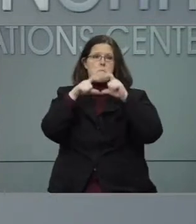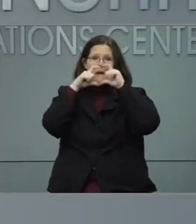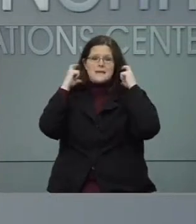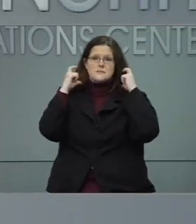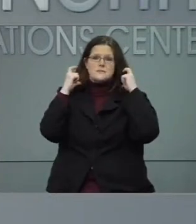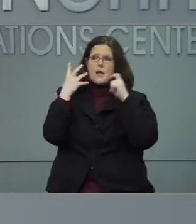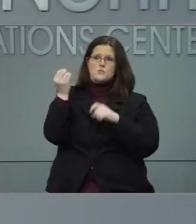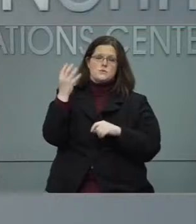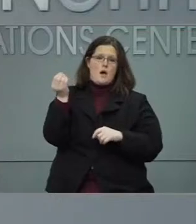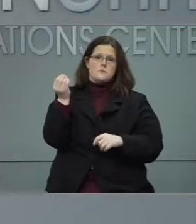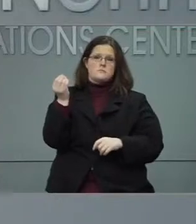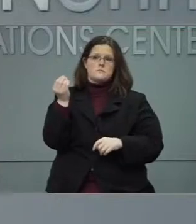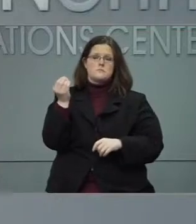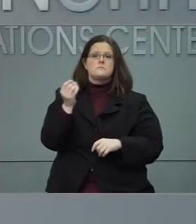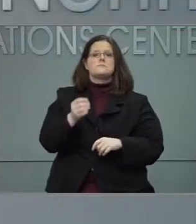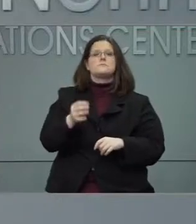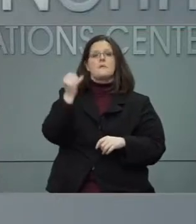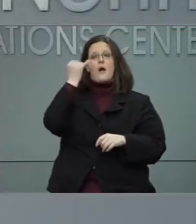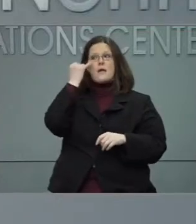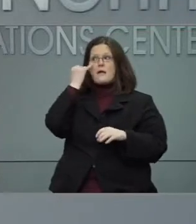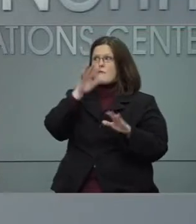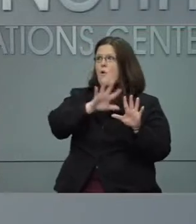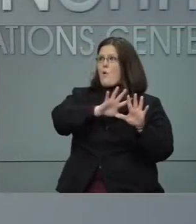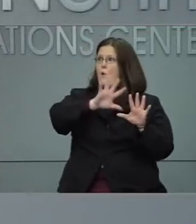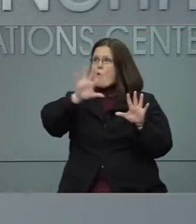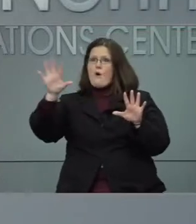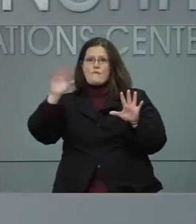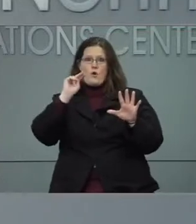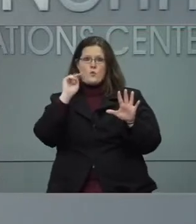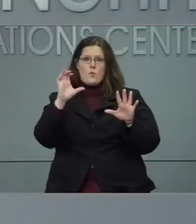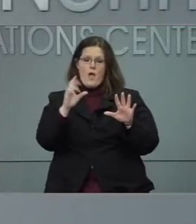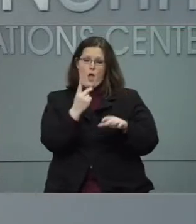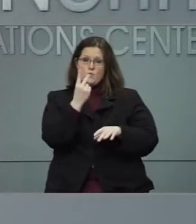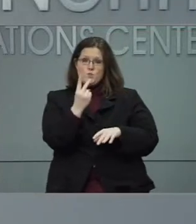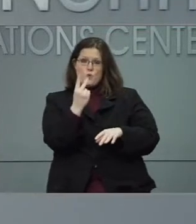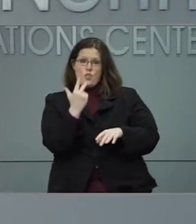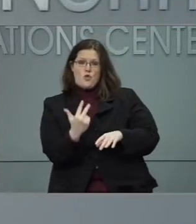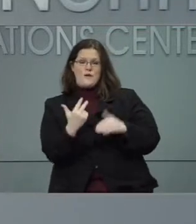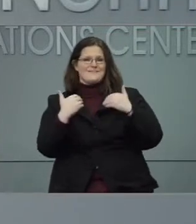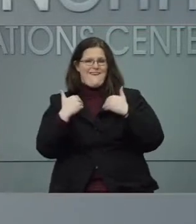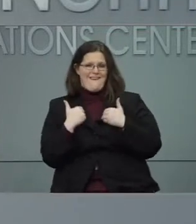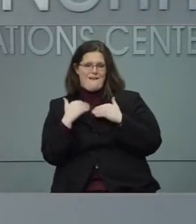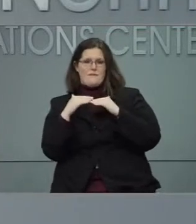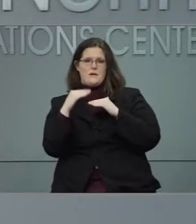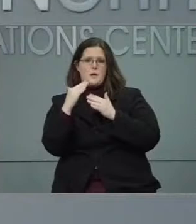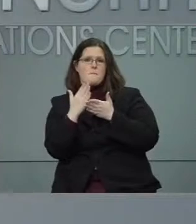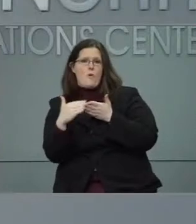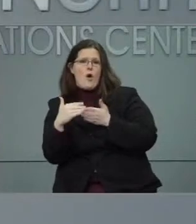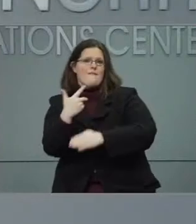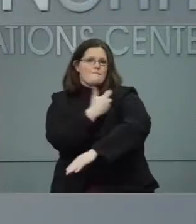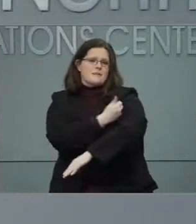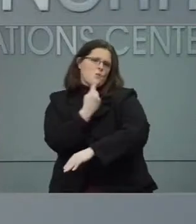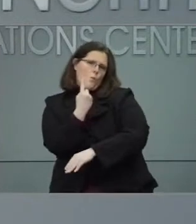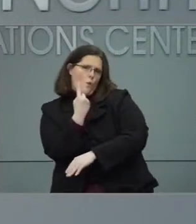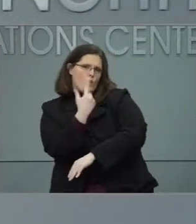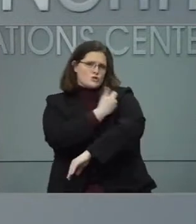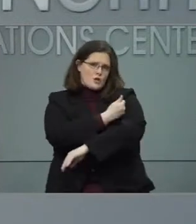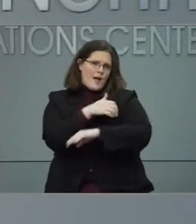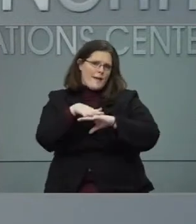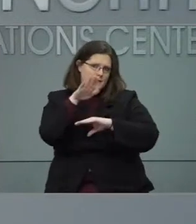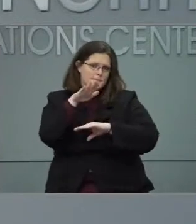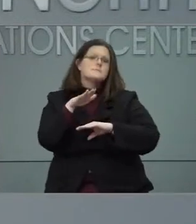to 2/3 of our adult population at least partially vaccinated, we plan to lift the indoor